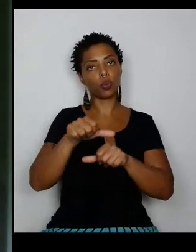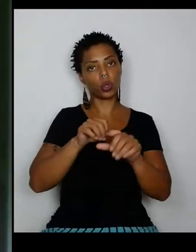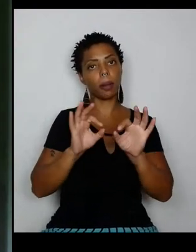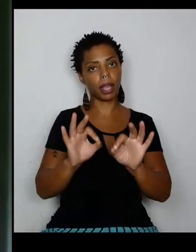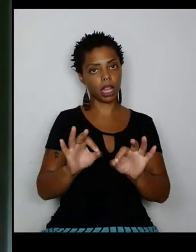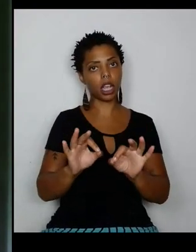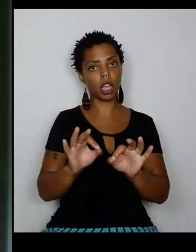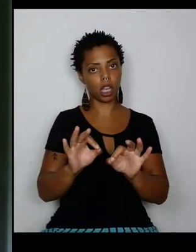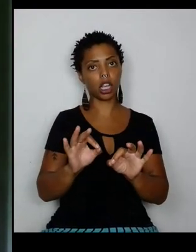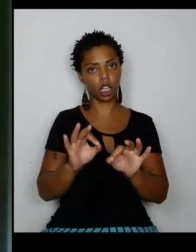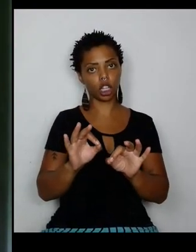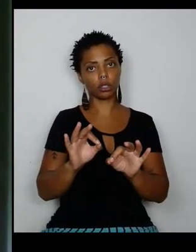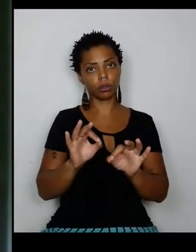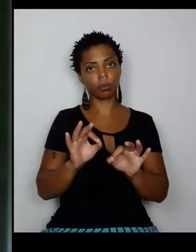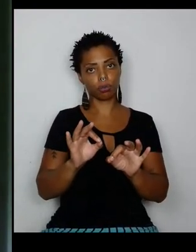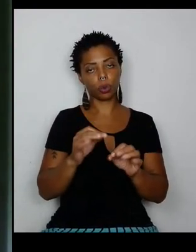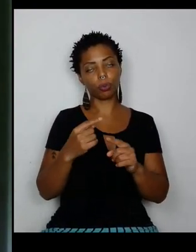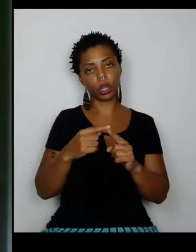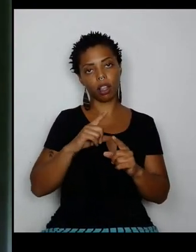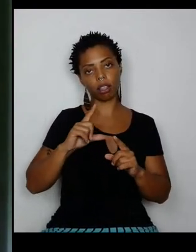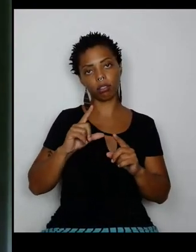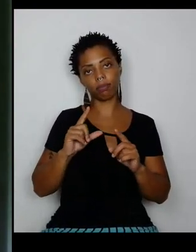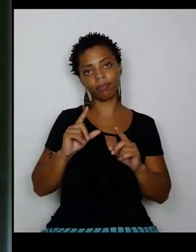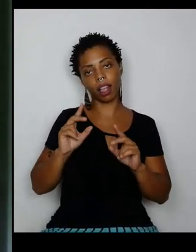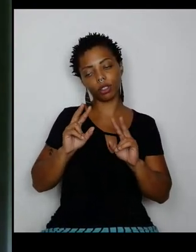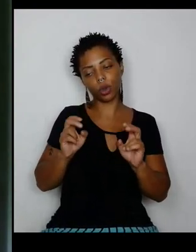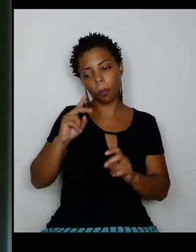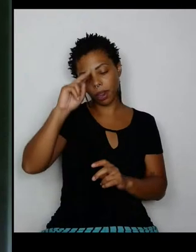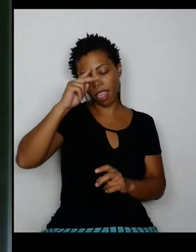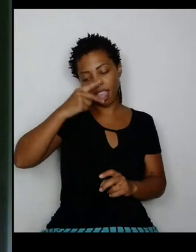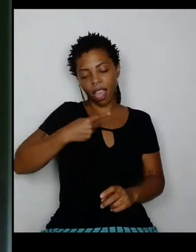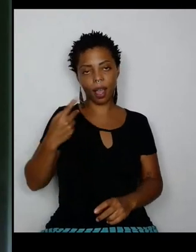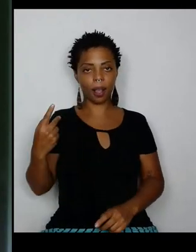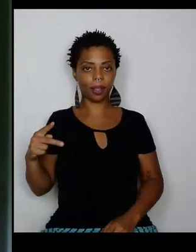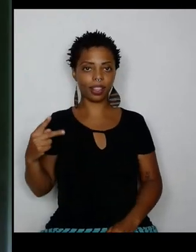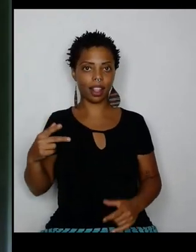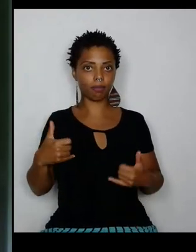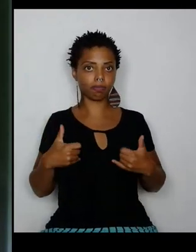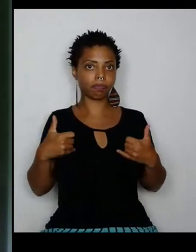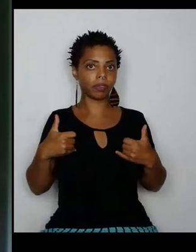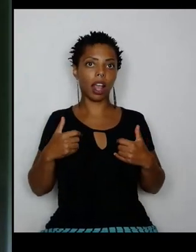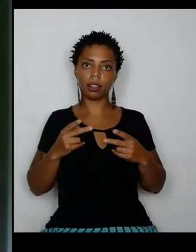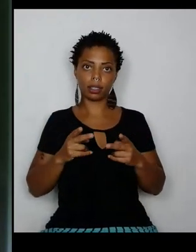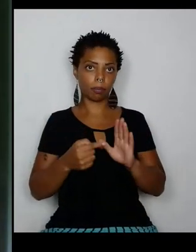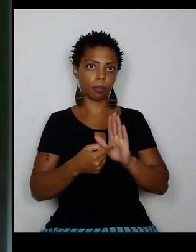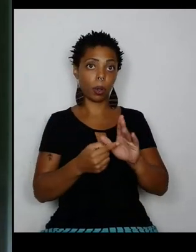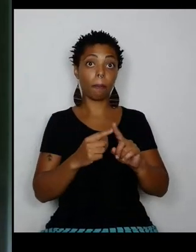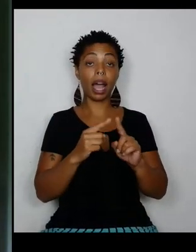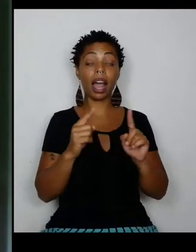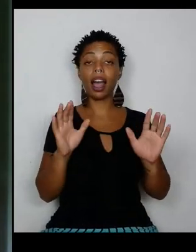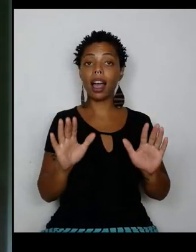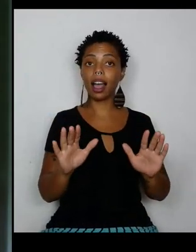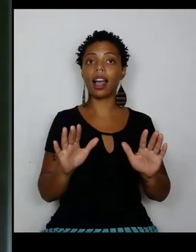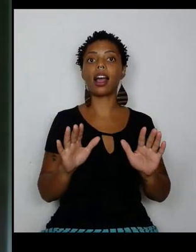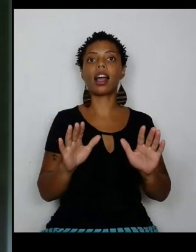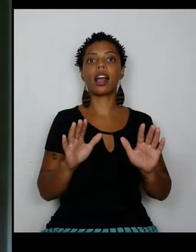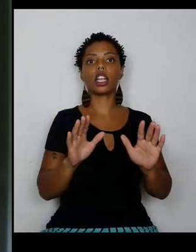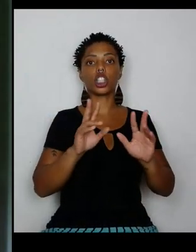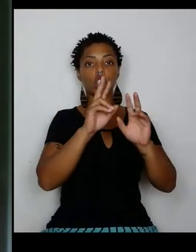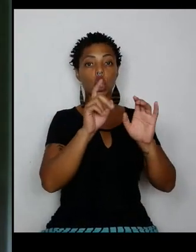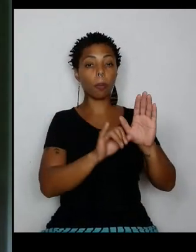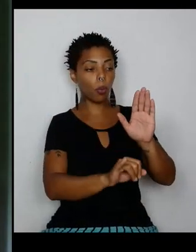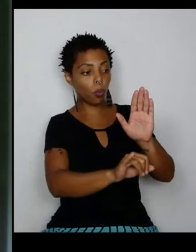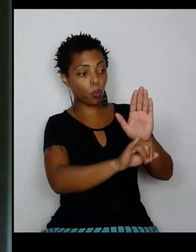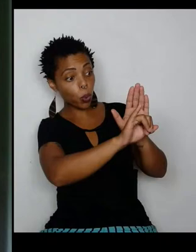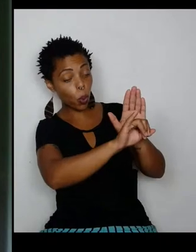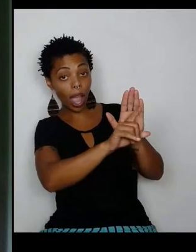in expressing but i think the christian iconography is where our access point is and i think